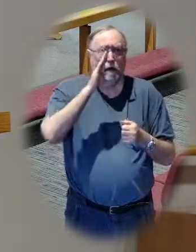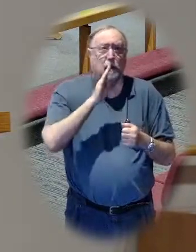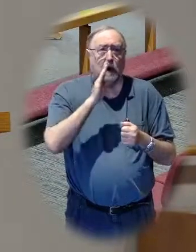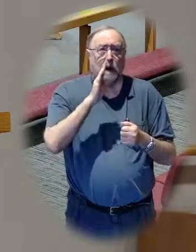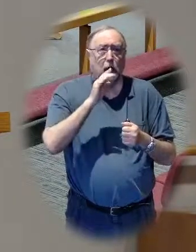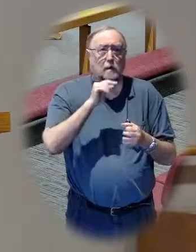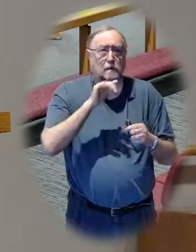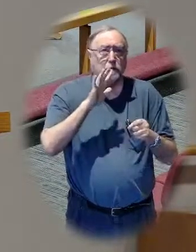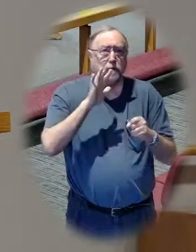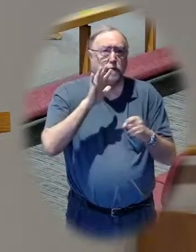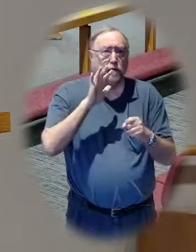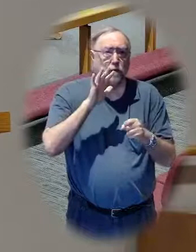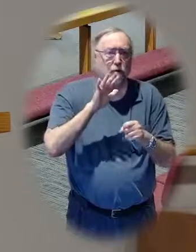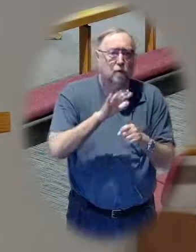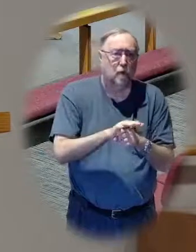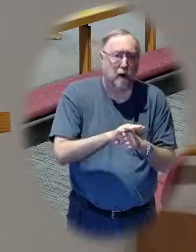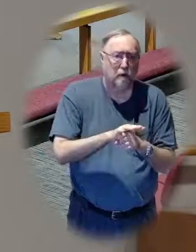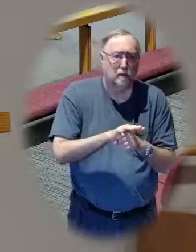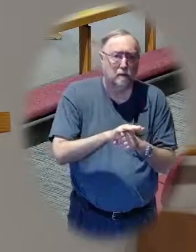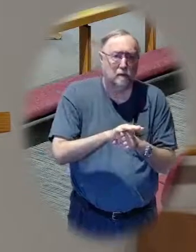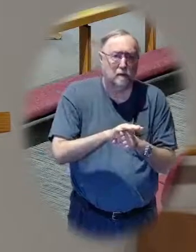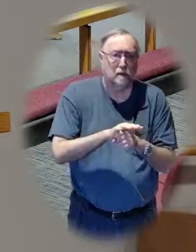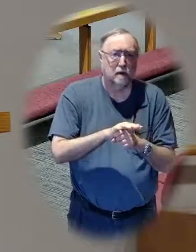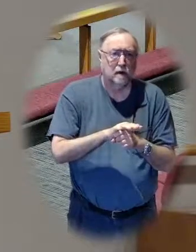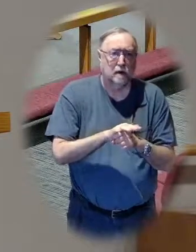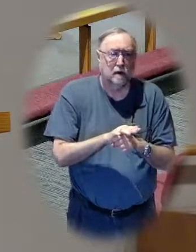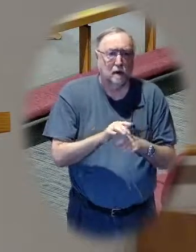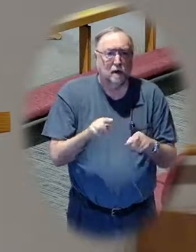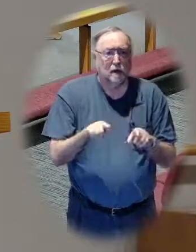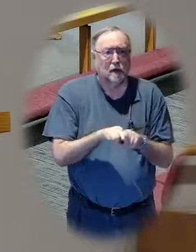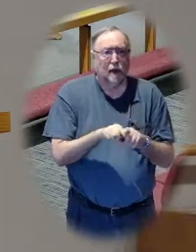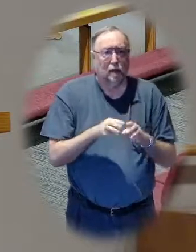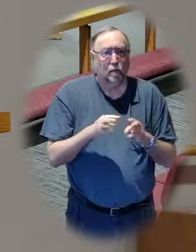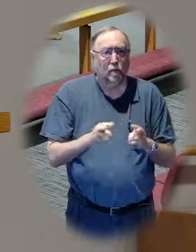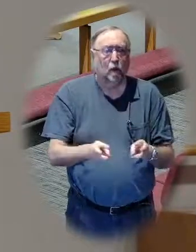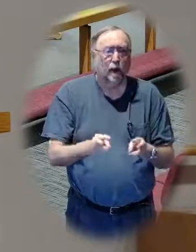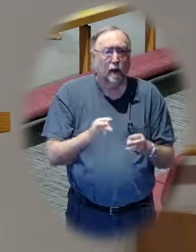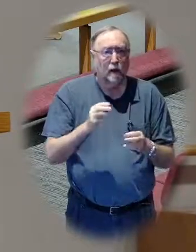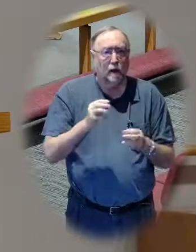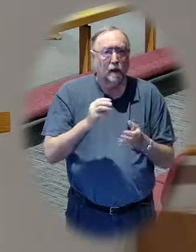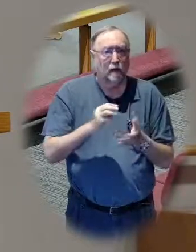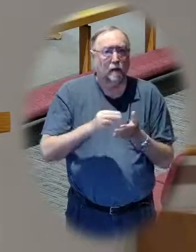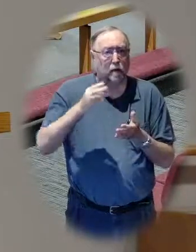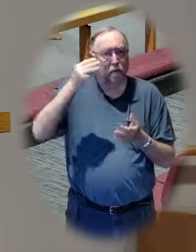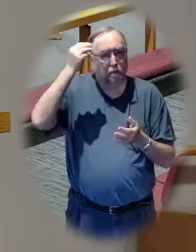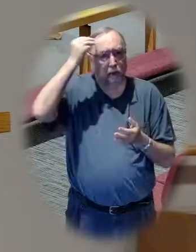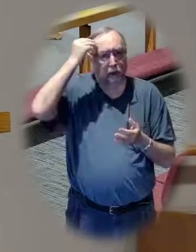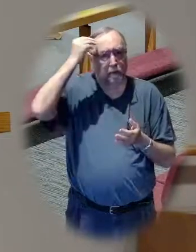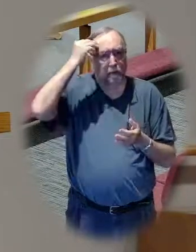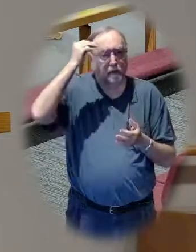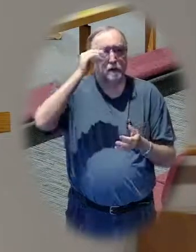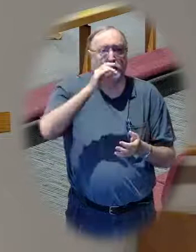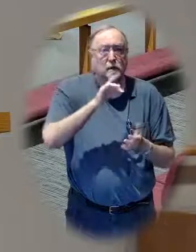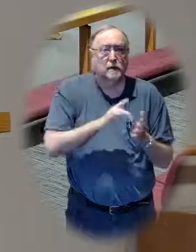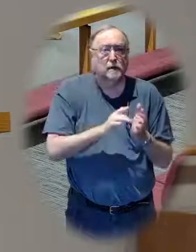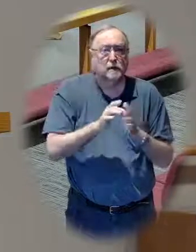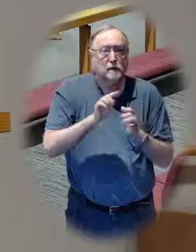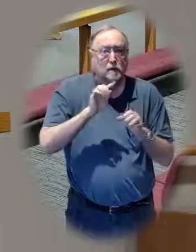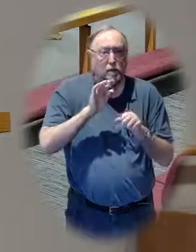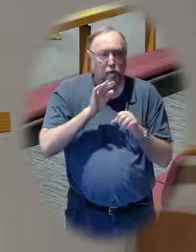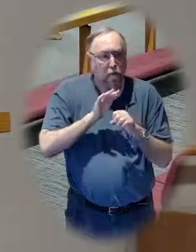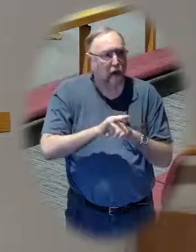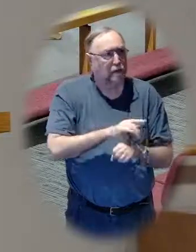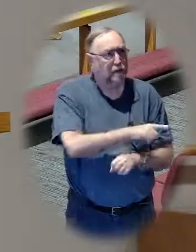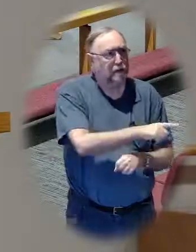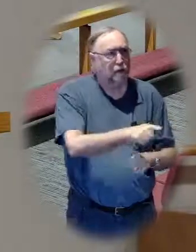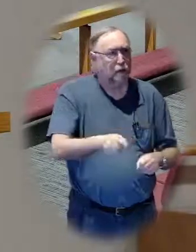do in Christ Jesus. In the same way, the water and the word and the body and blood are Christ's promise to you and to